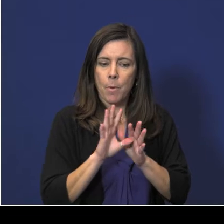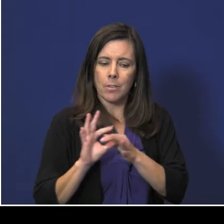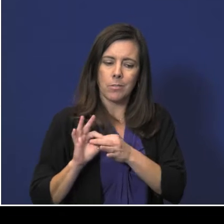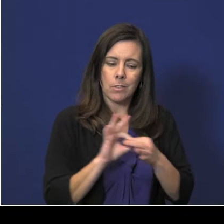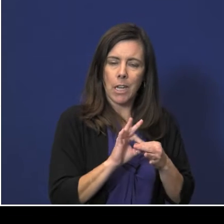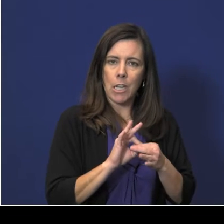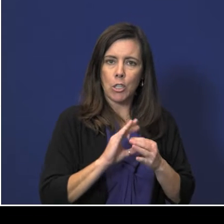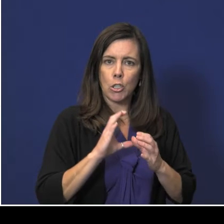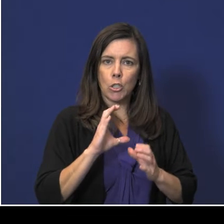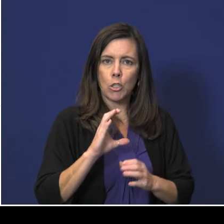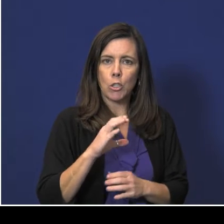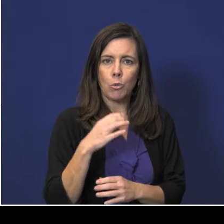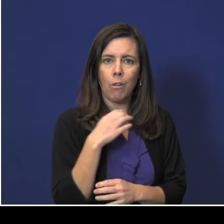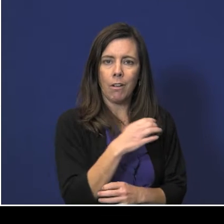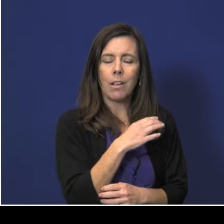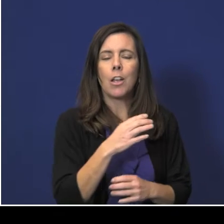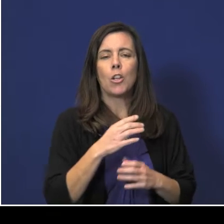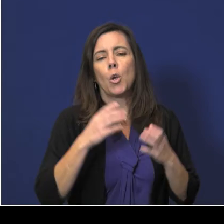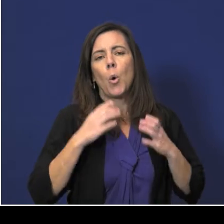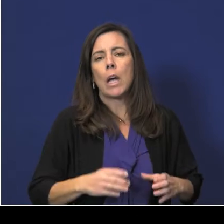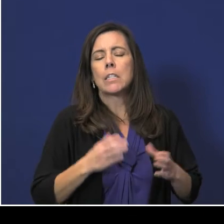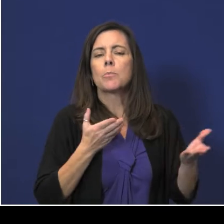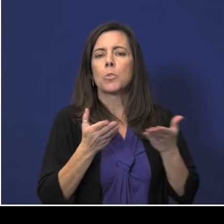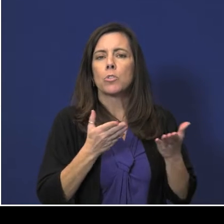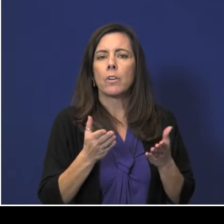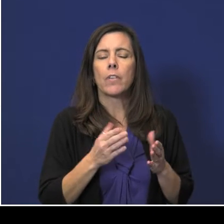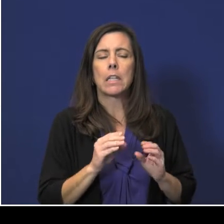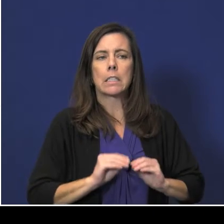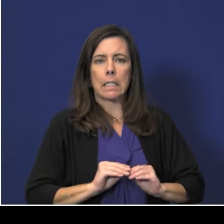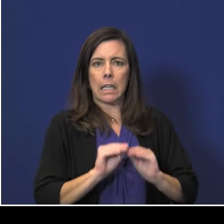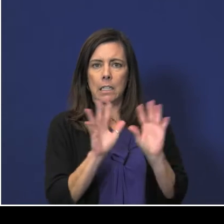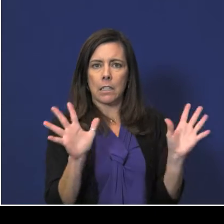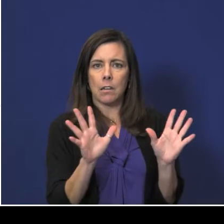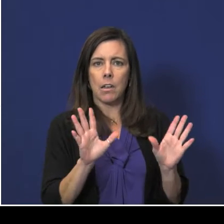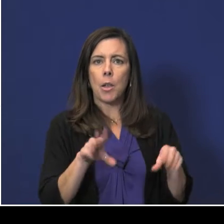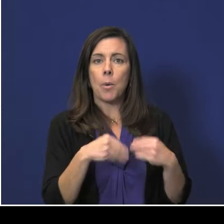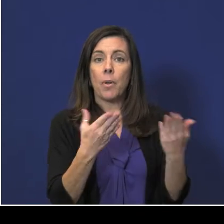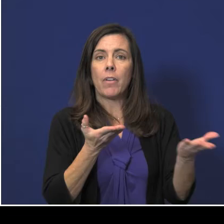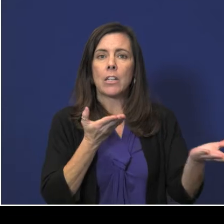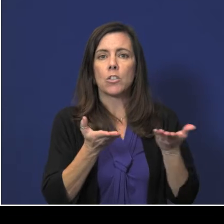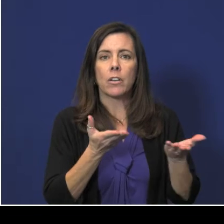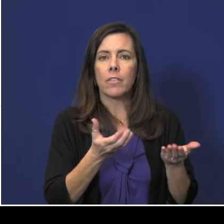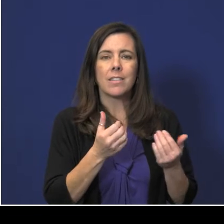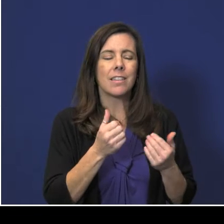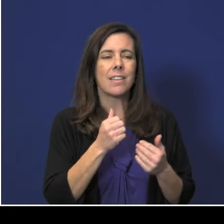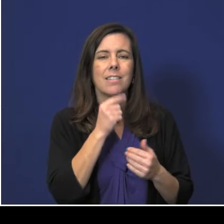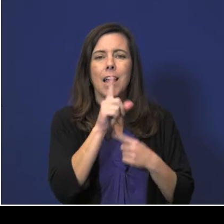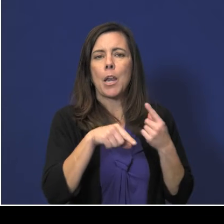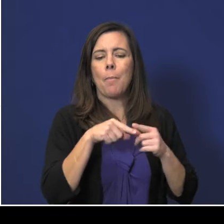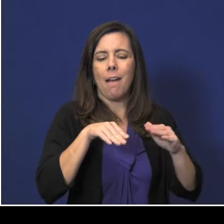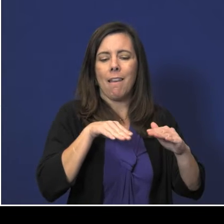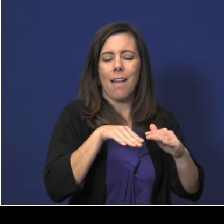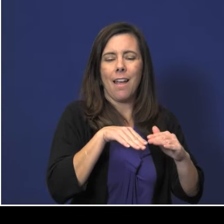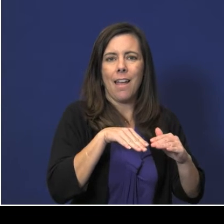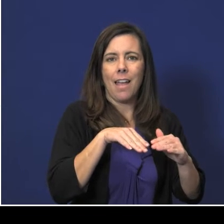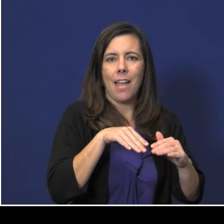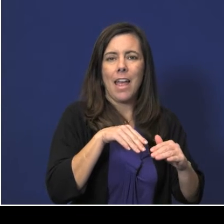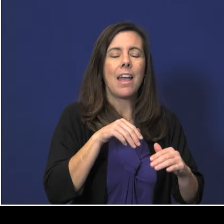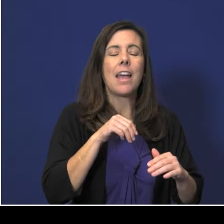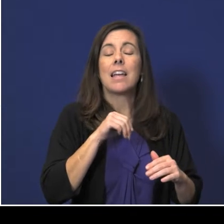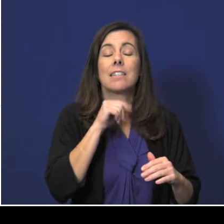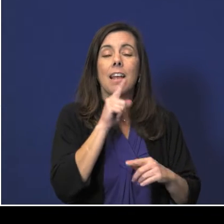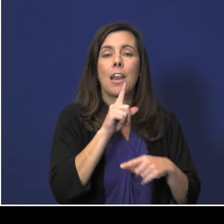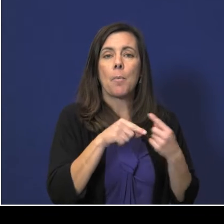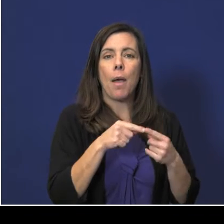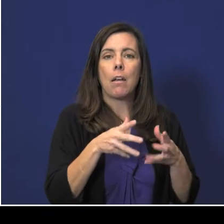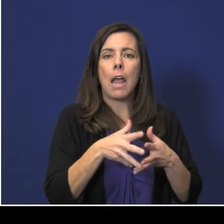inviting, it's transparent, it provides service. It's not about access, it's not about excess, it's about